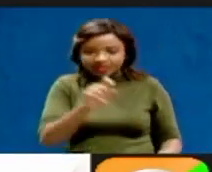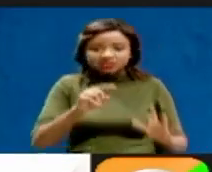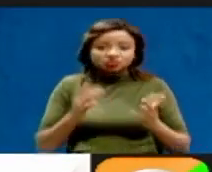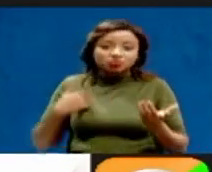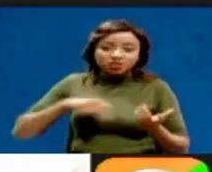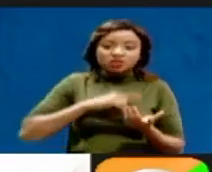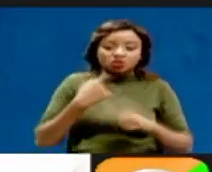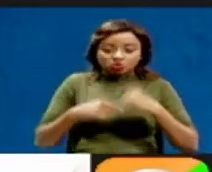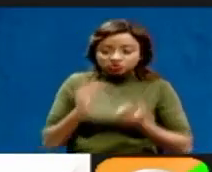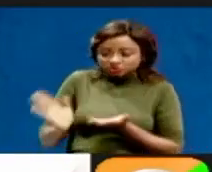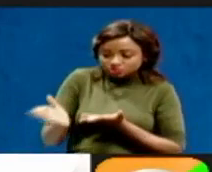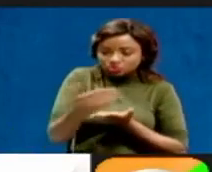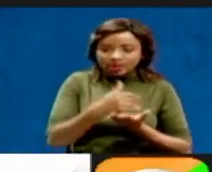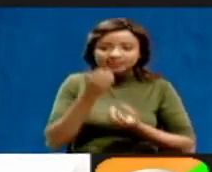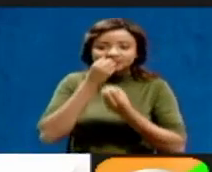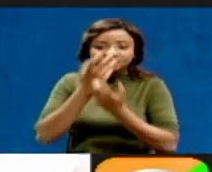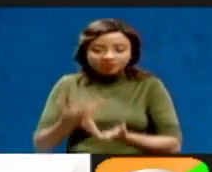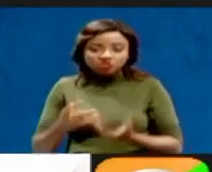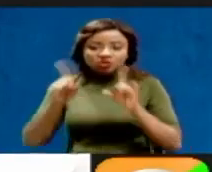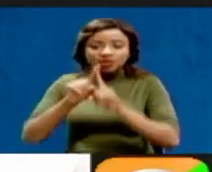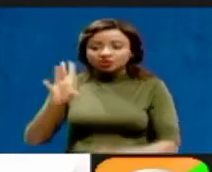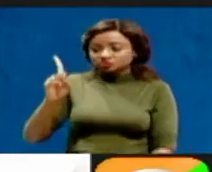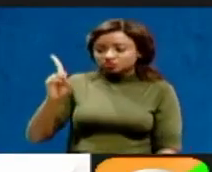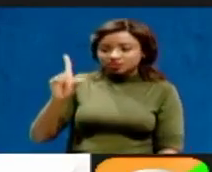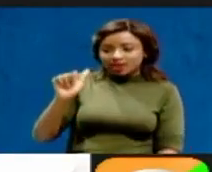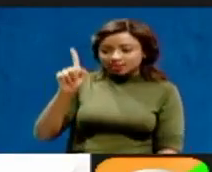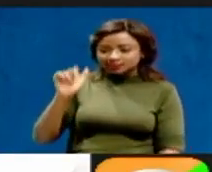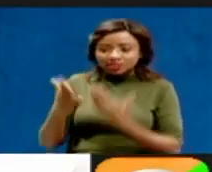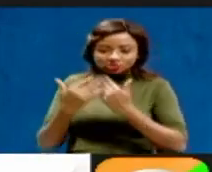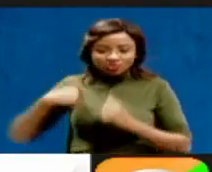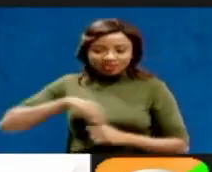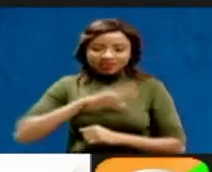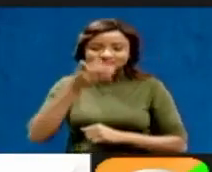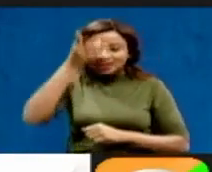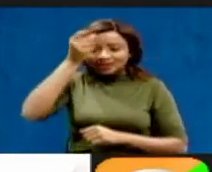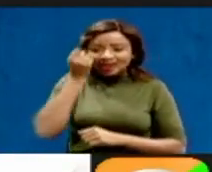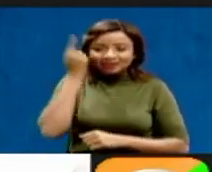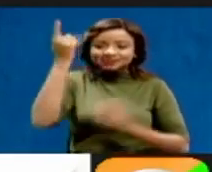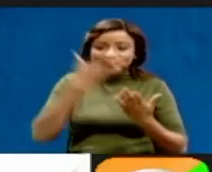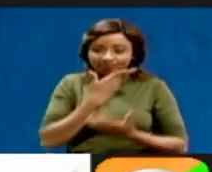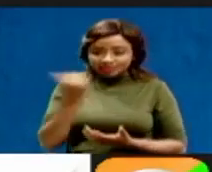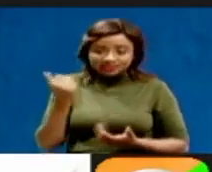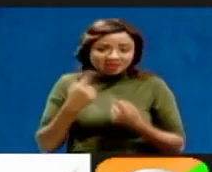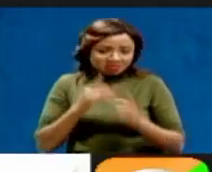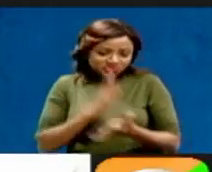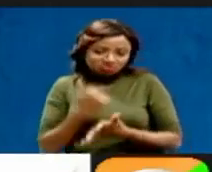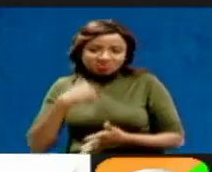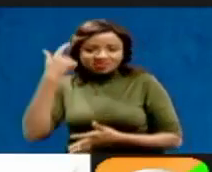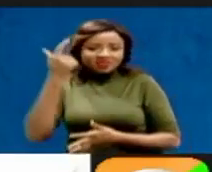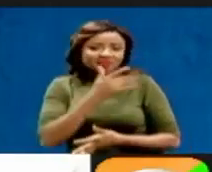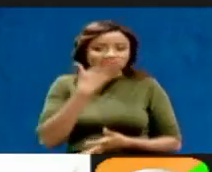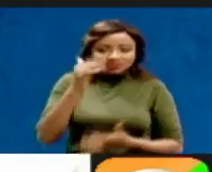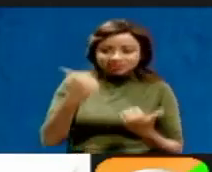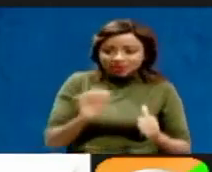keep collecting information and data so that we can understand better whether people could get infected. I don't think that question has